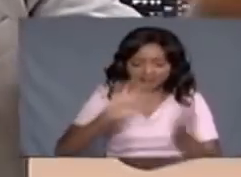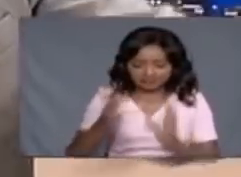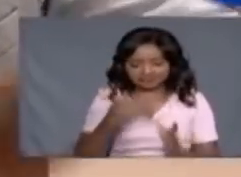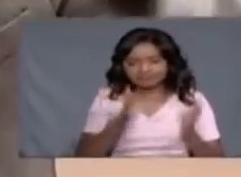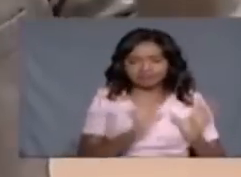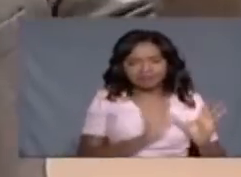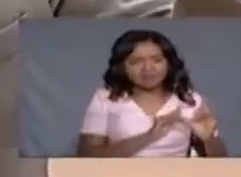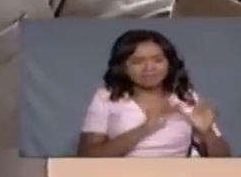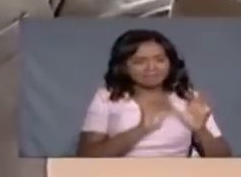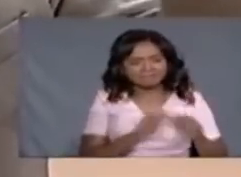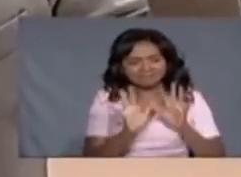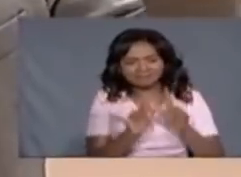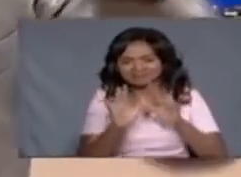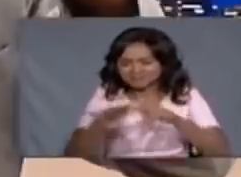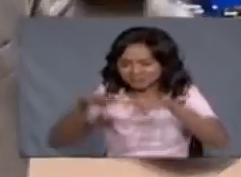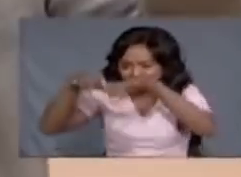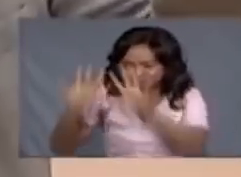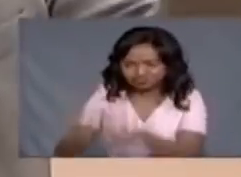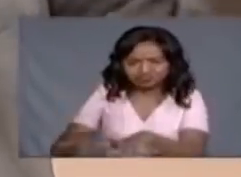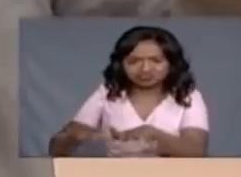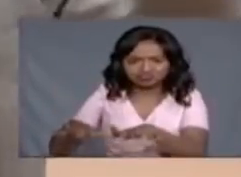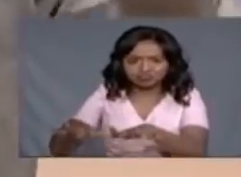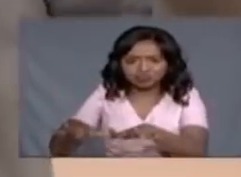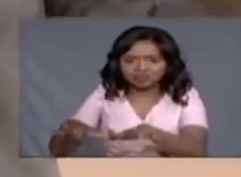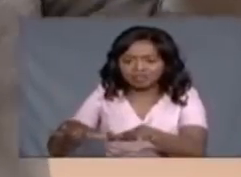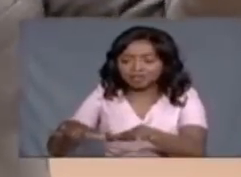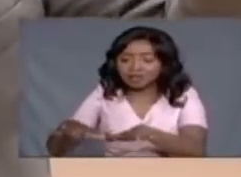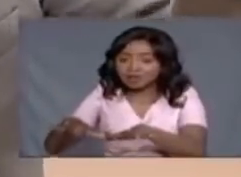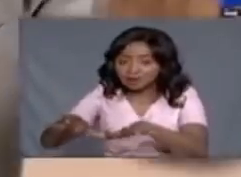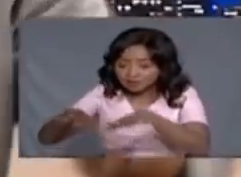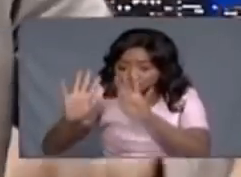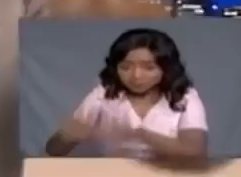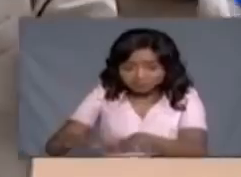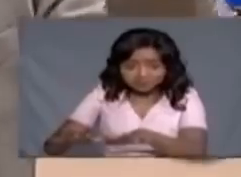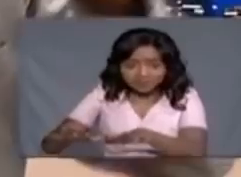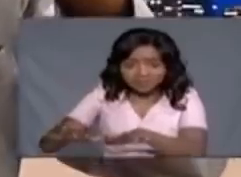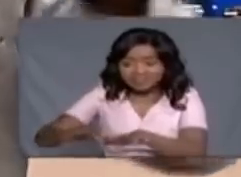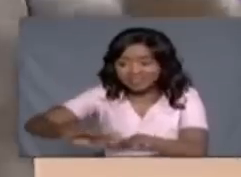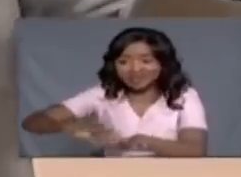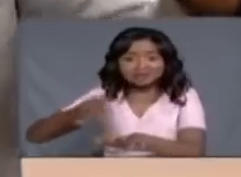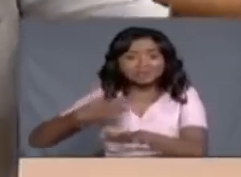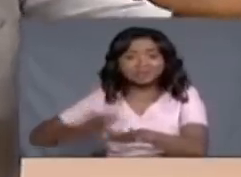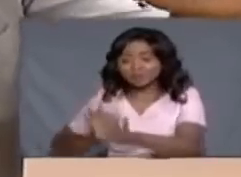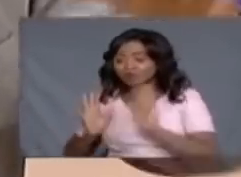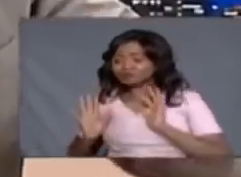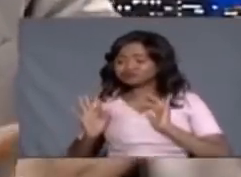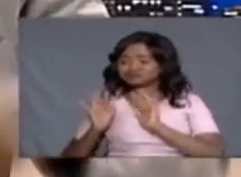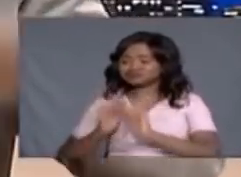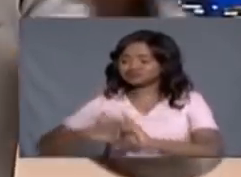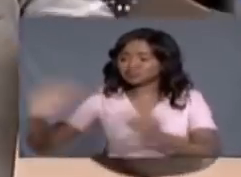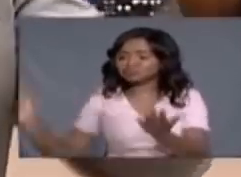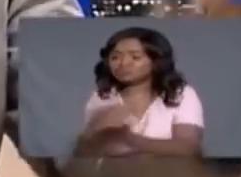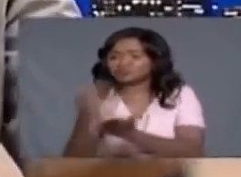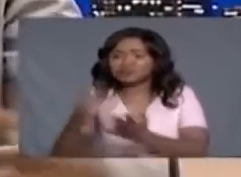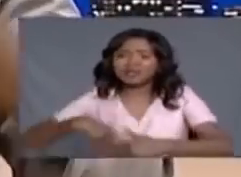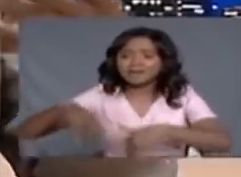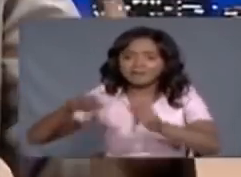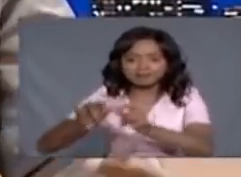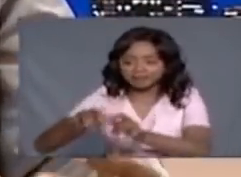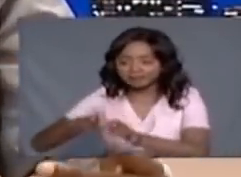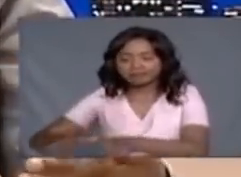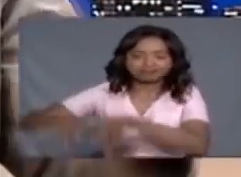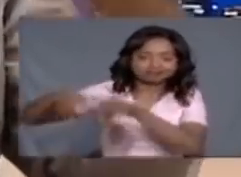area and people are chasing them away, they get to the hair and they move on. So the swarm continues. But if we are